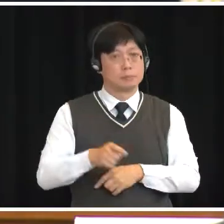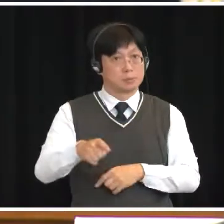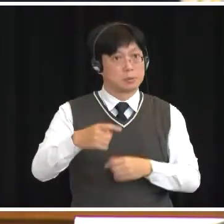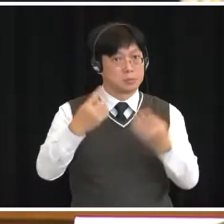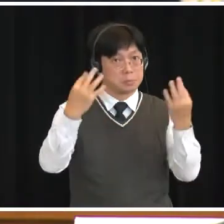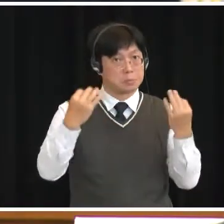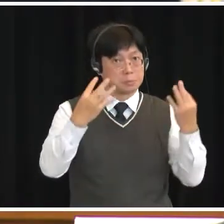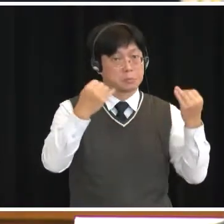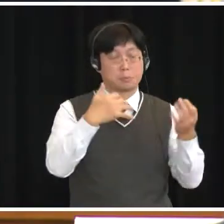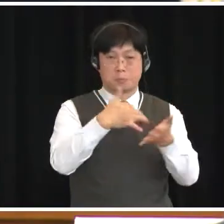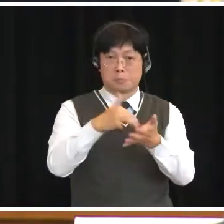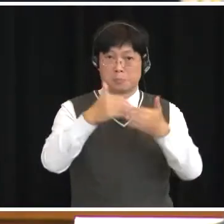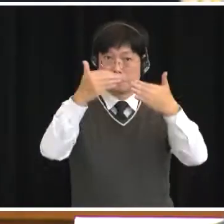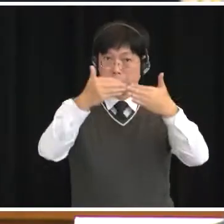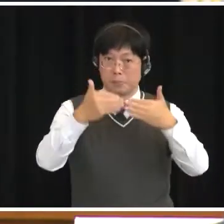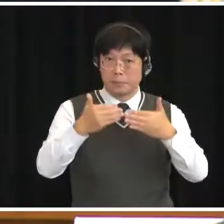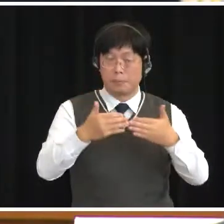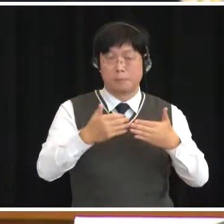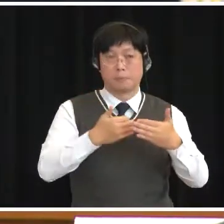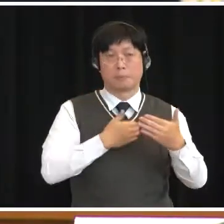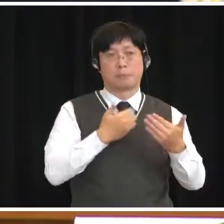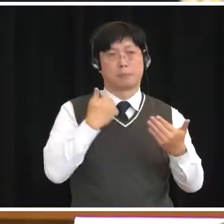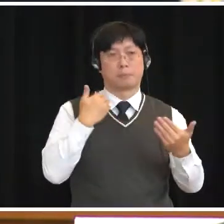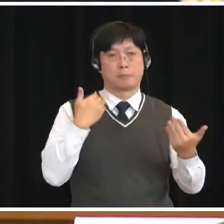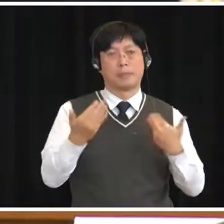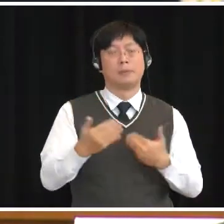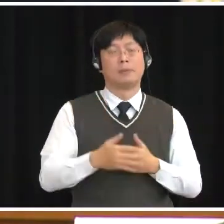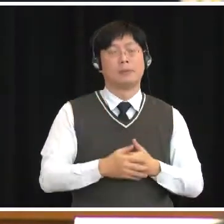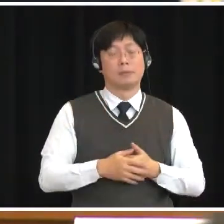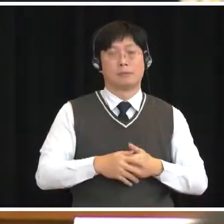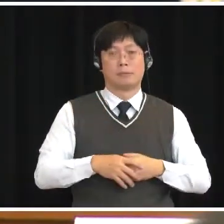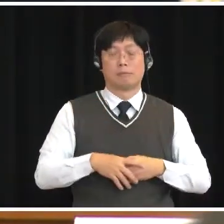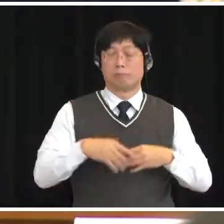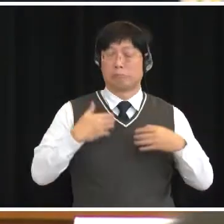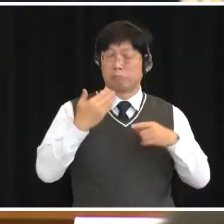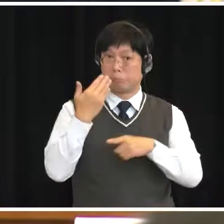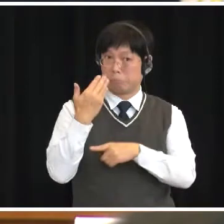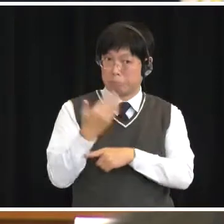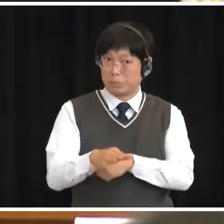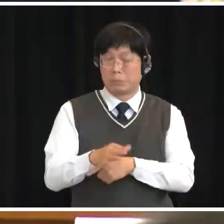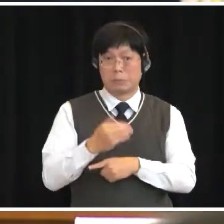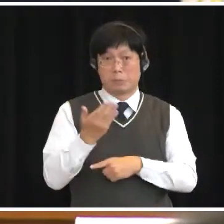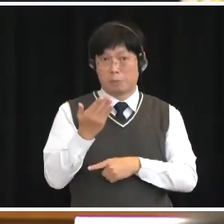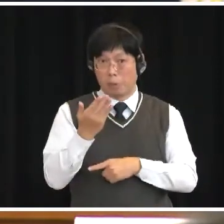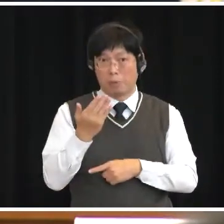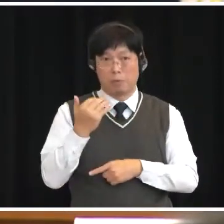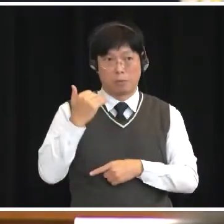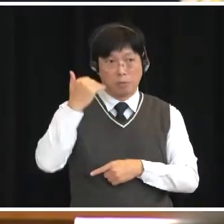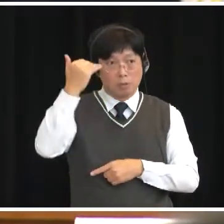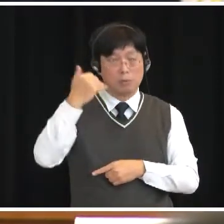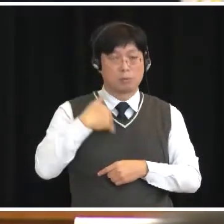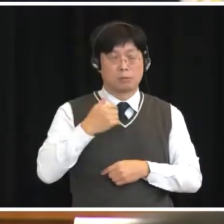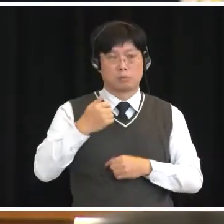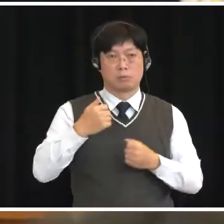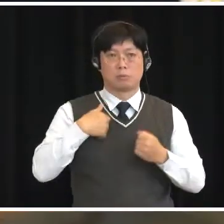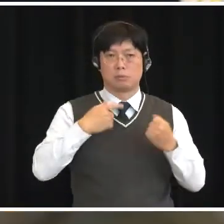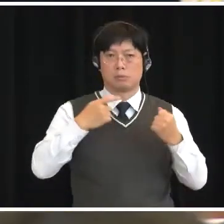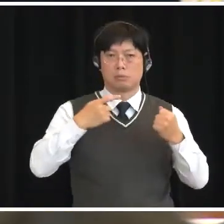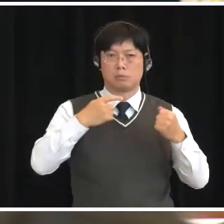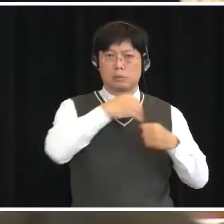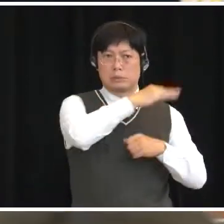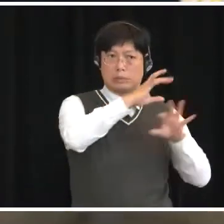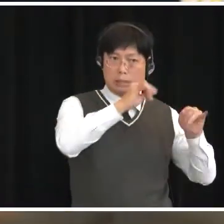859. So you can see the number in the other ethnic groups in